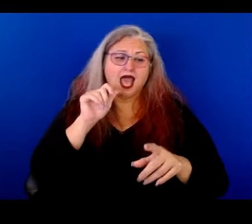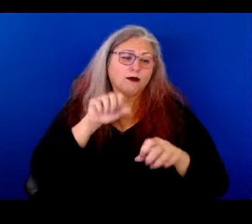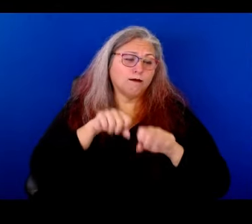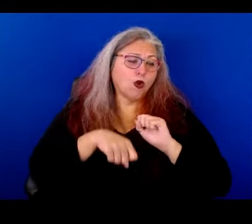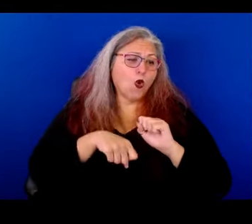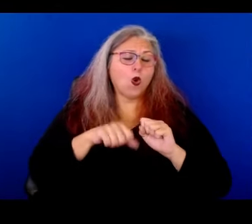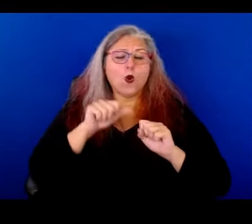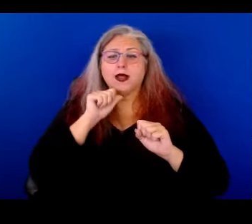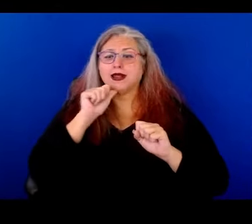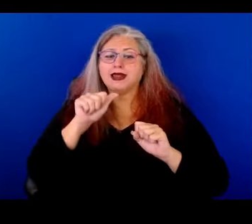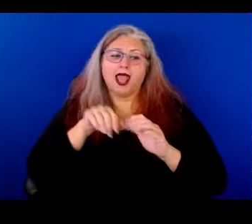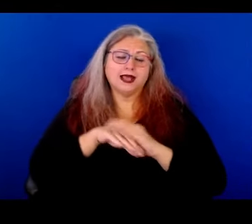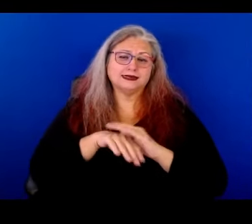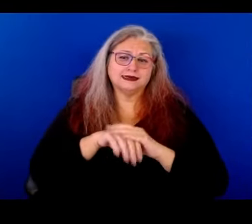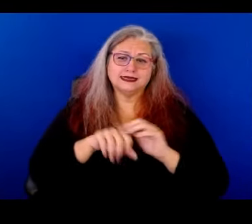an